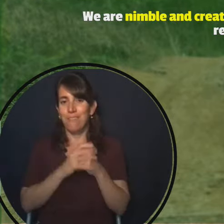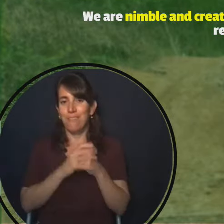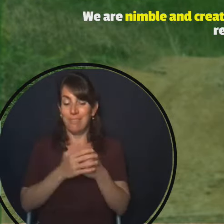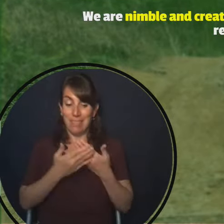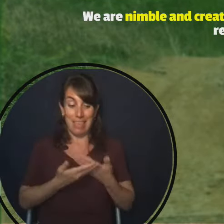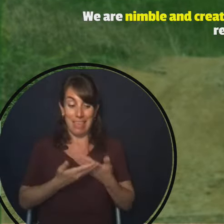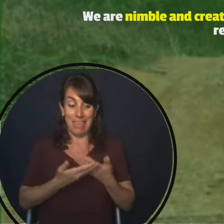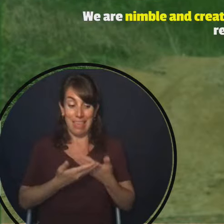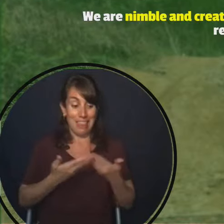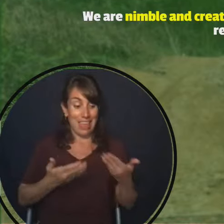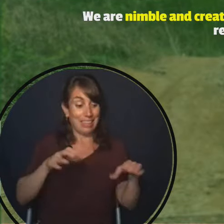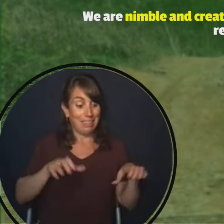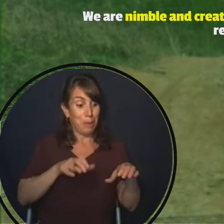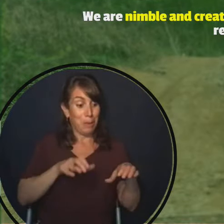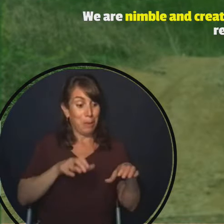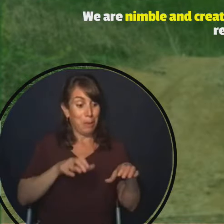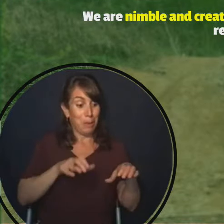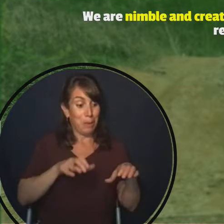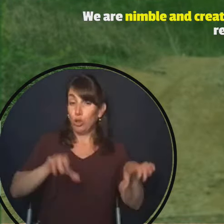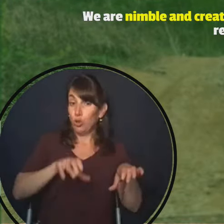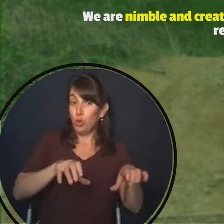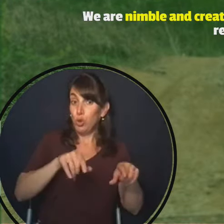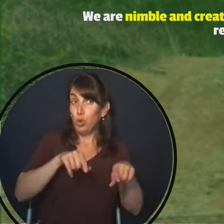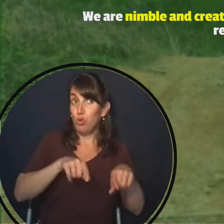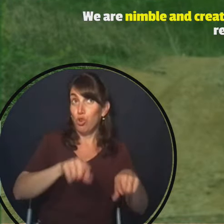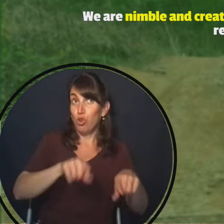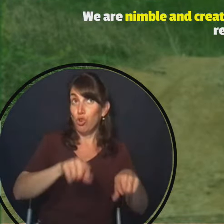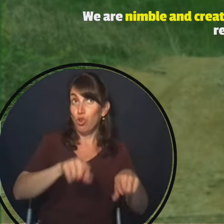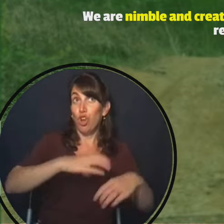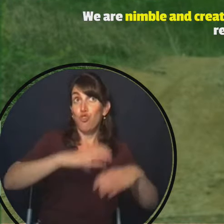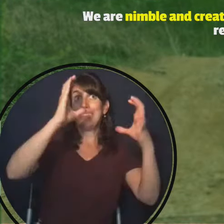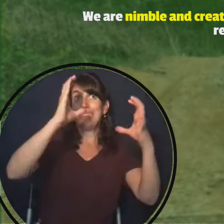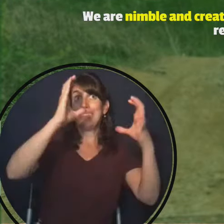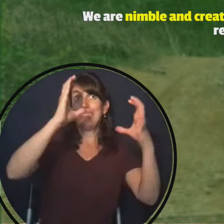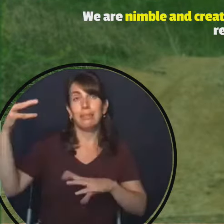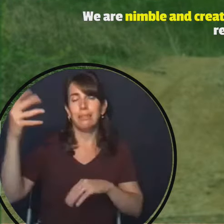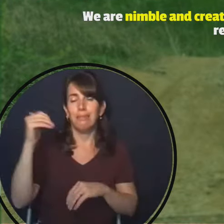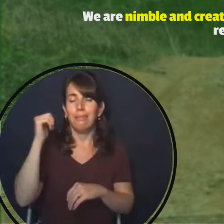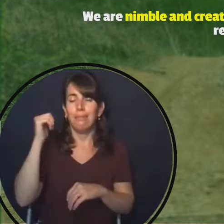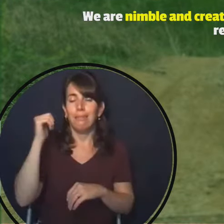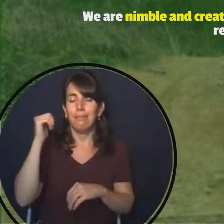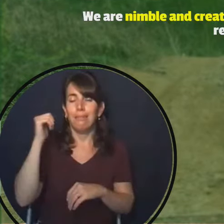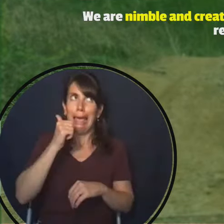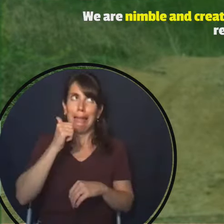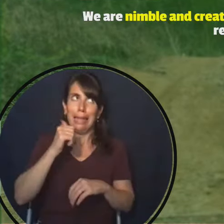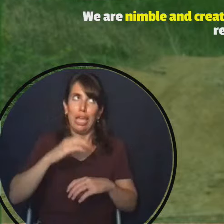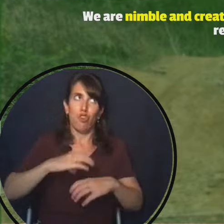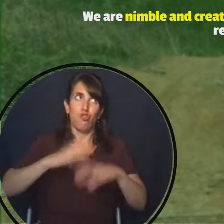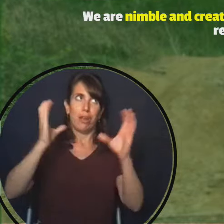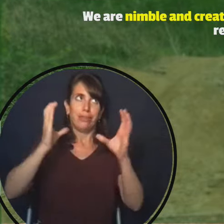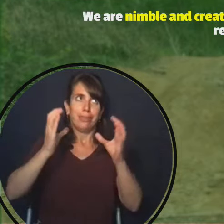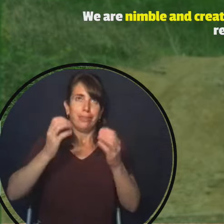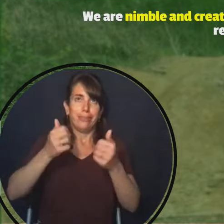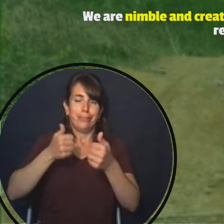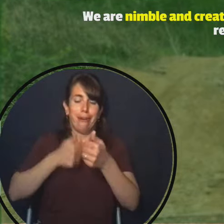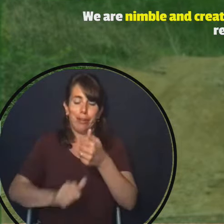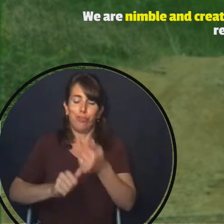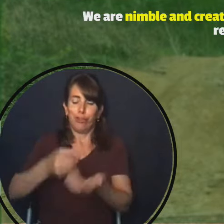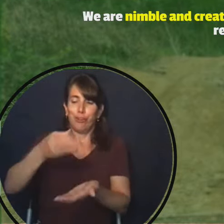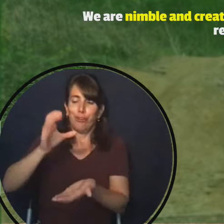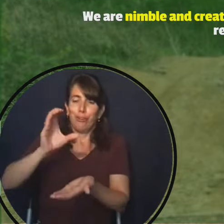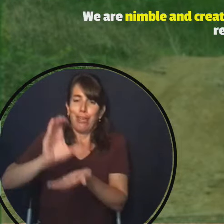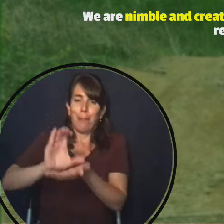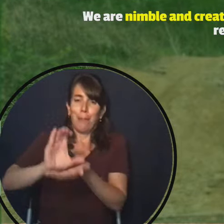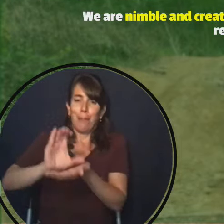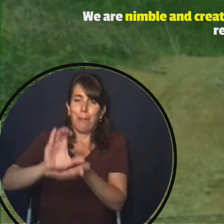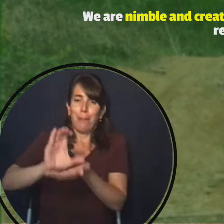different crises, right, and are the daily crisis of living in, you know, under capitalism, right, is people are doing all kinds of things. We have to meet